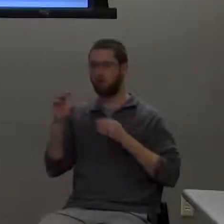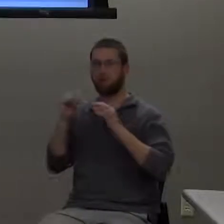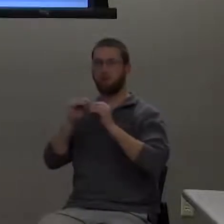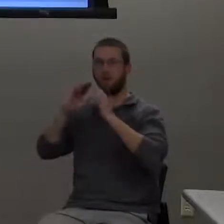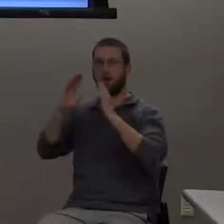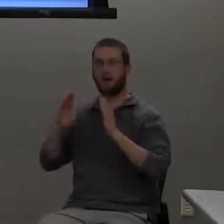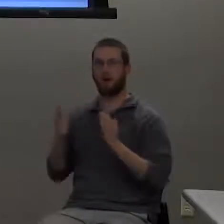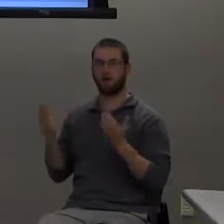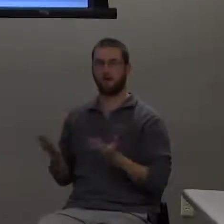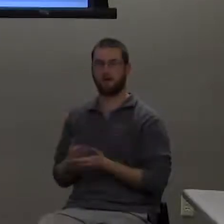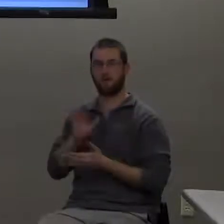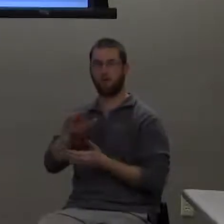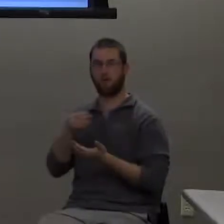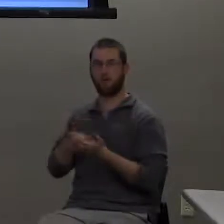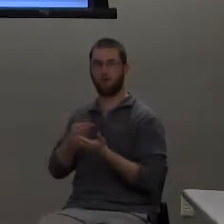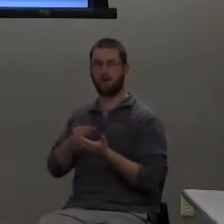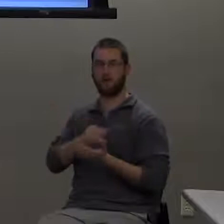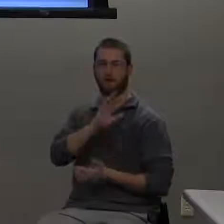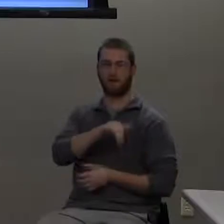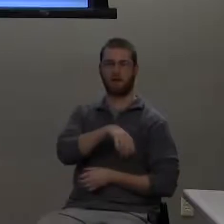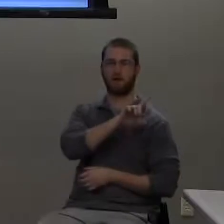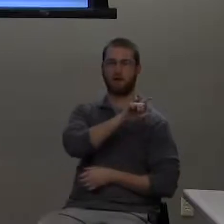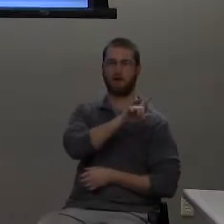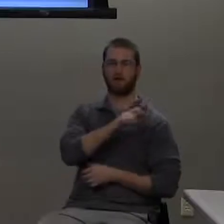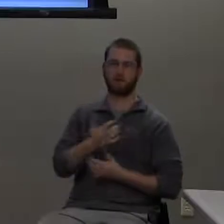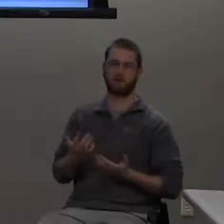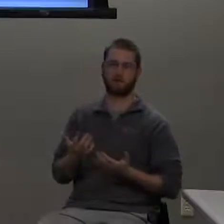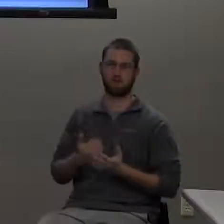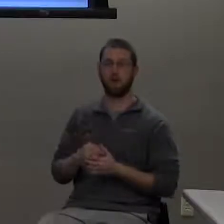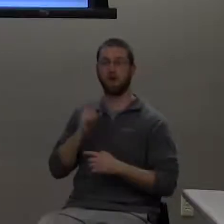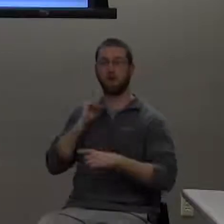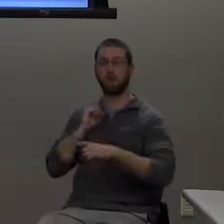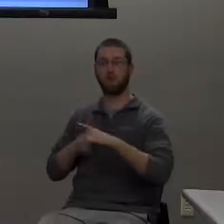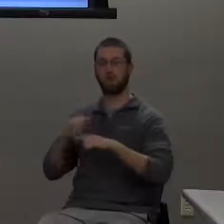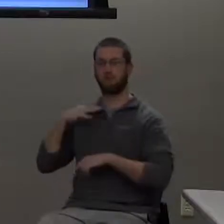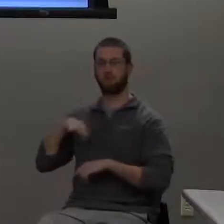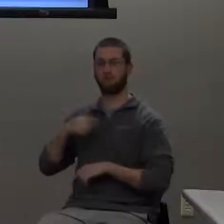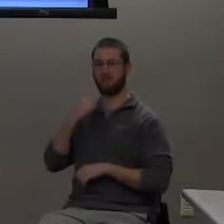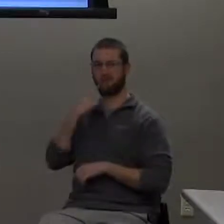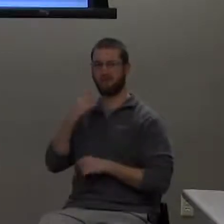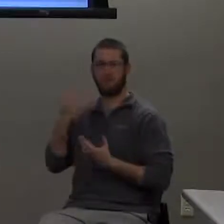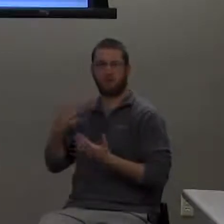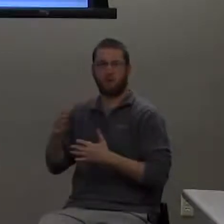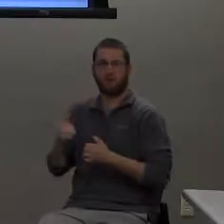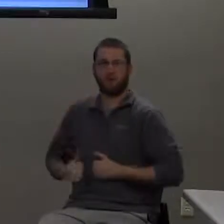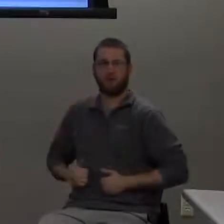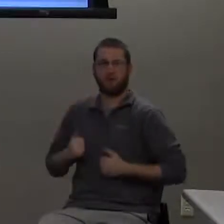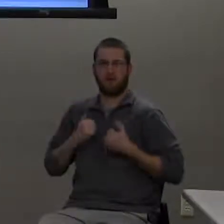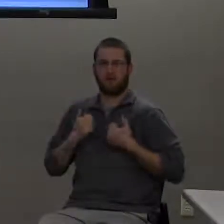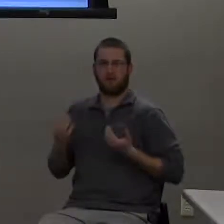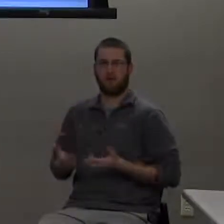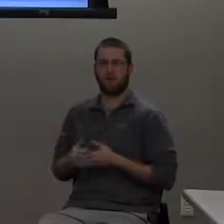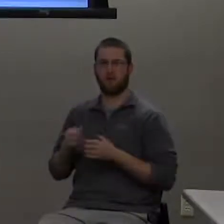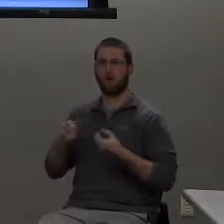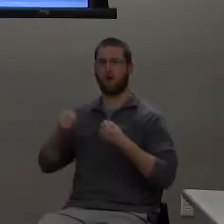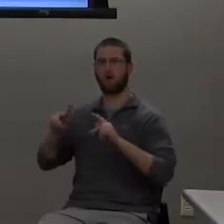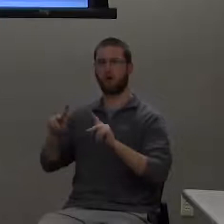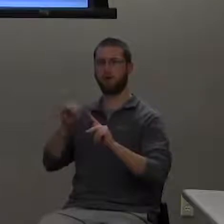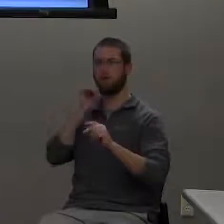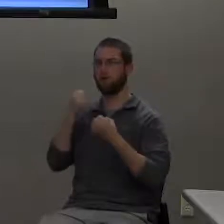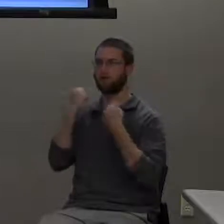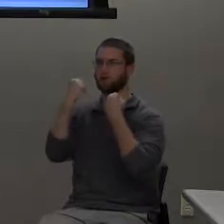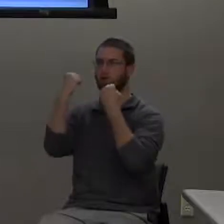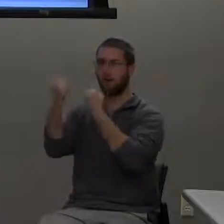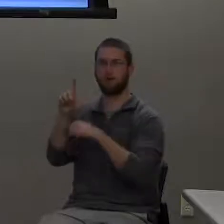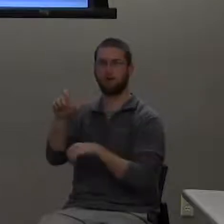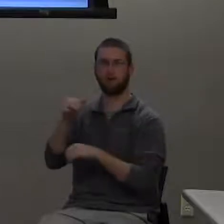house here for your dollar than you can up there. And there are also benefits to say, well, you already live here. What is there an opportunity for you, rather than having to drive up